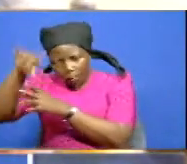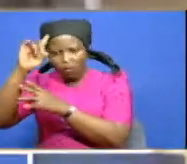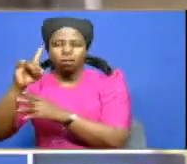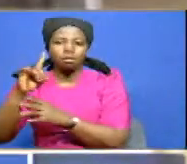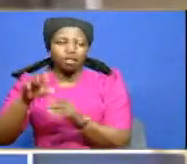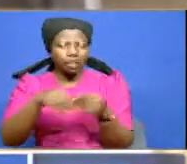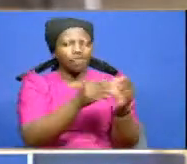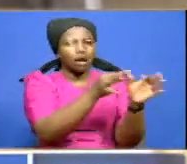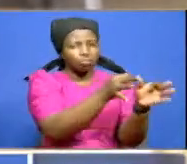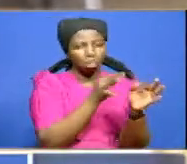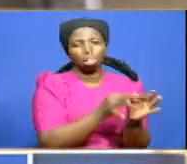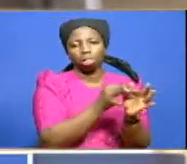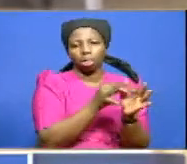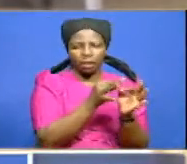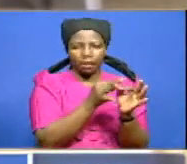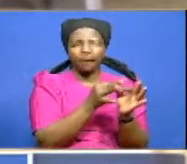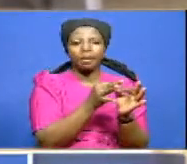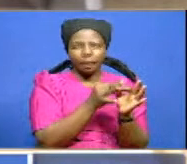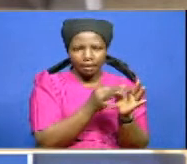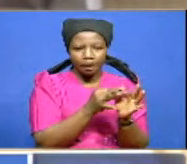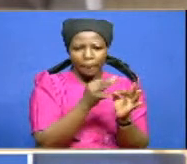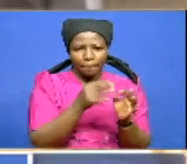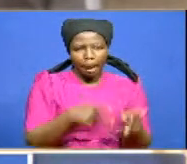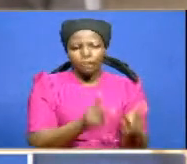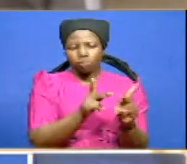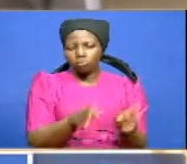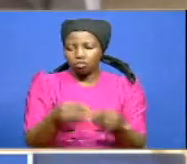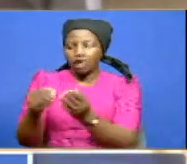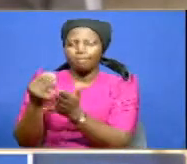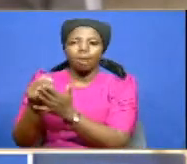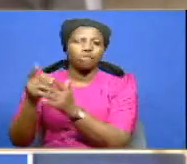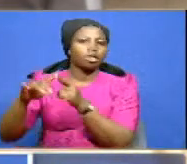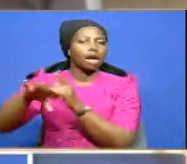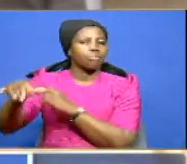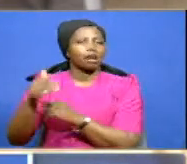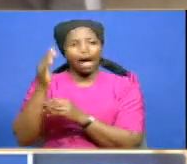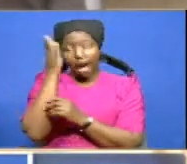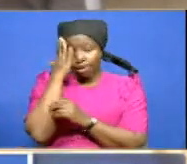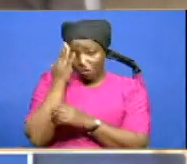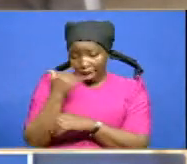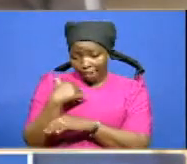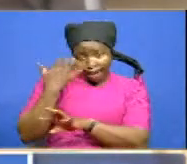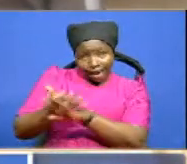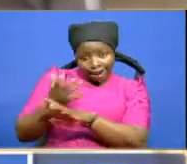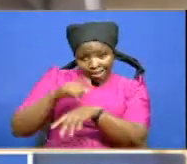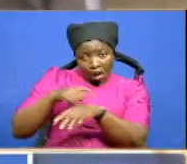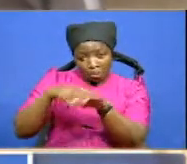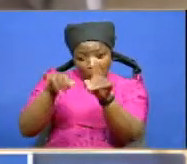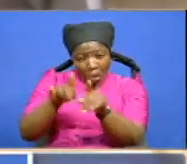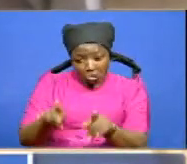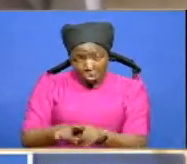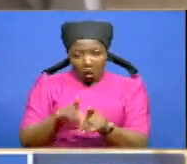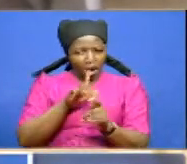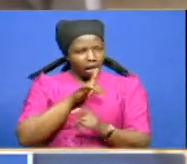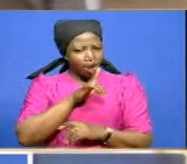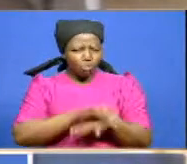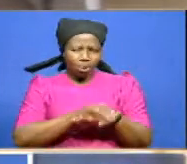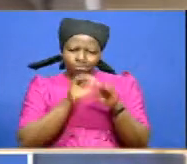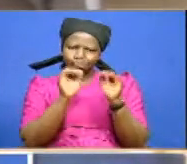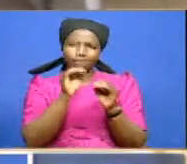county. I know you are undergoing tough times. It is also unfortunate that due to the budget